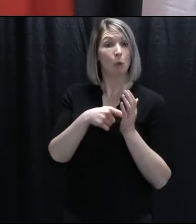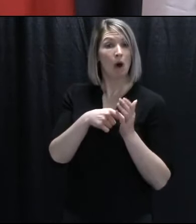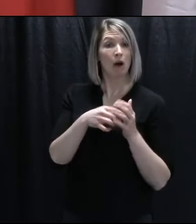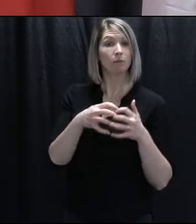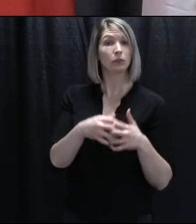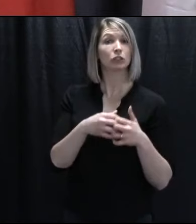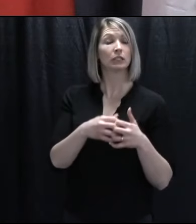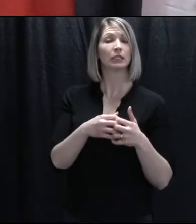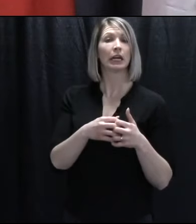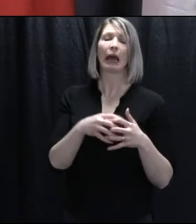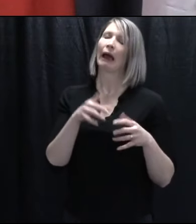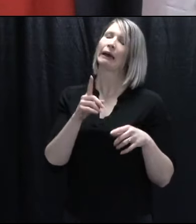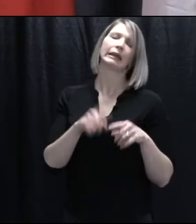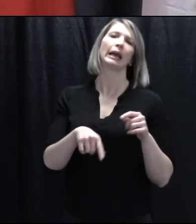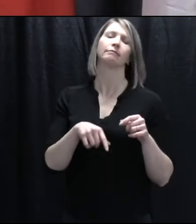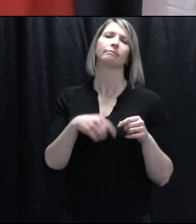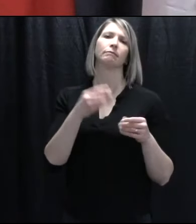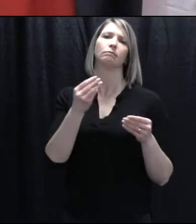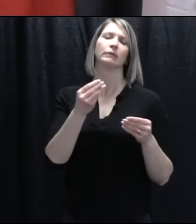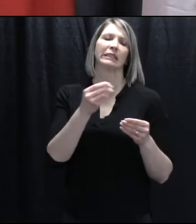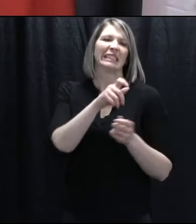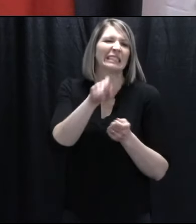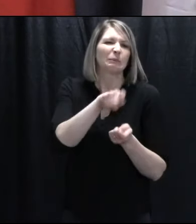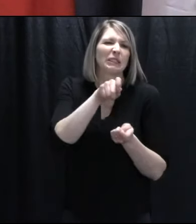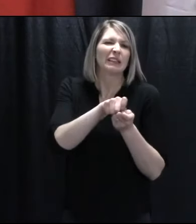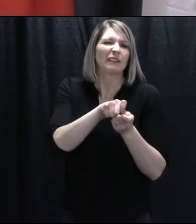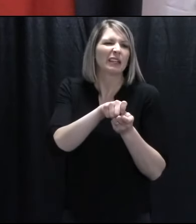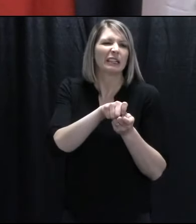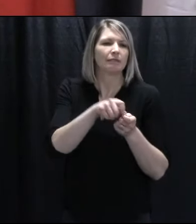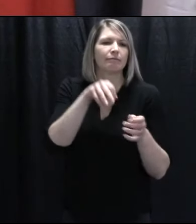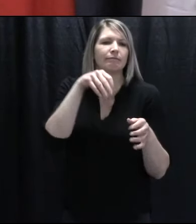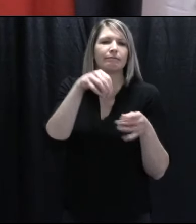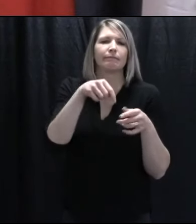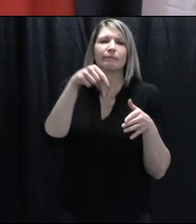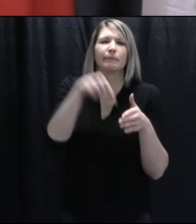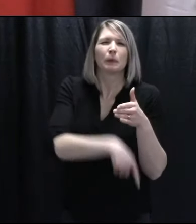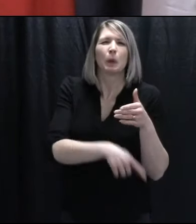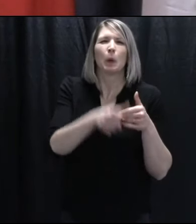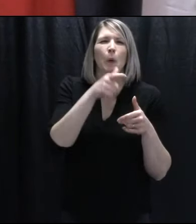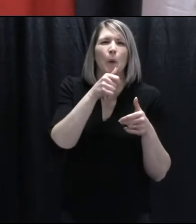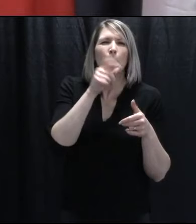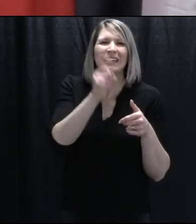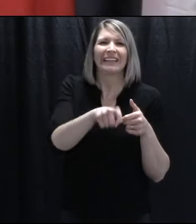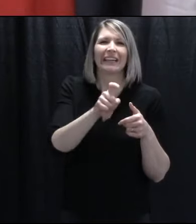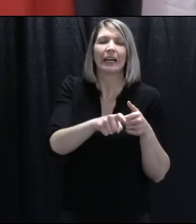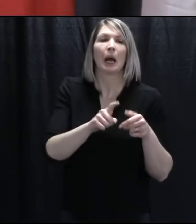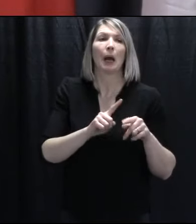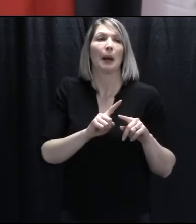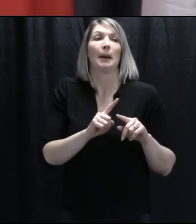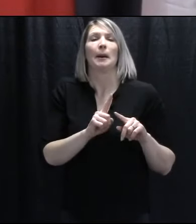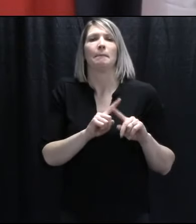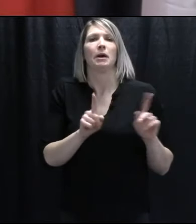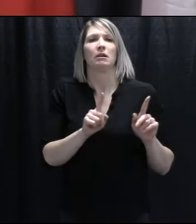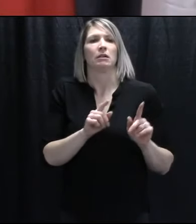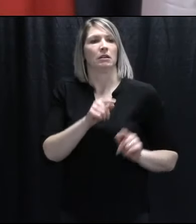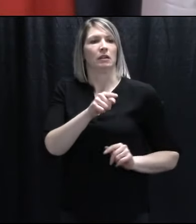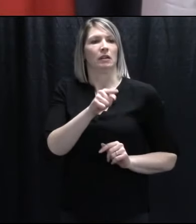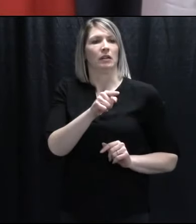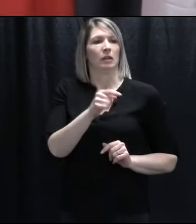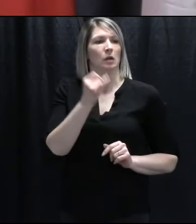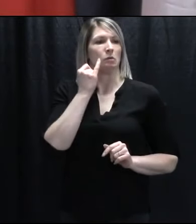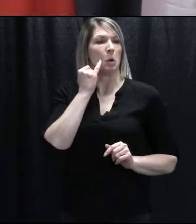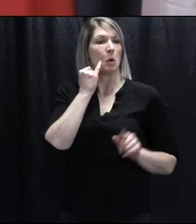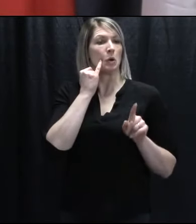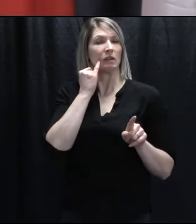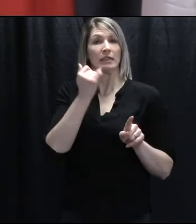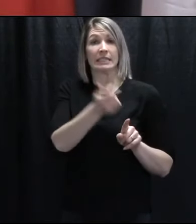personal information, but there would be no one in the hospital right now that would not be using a ventilator because of access